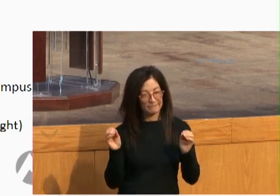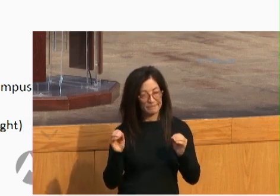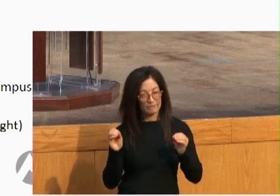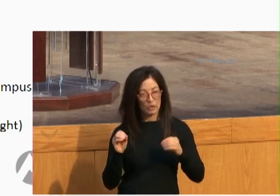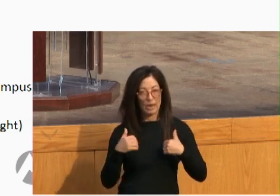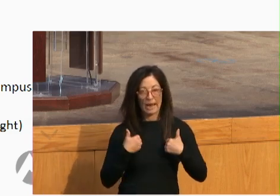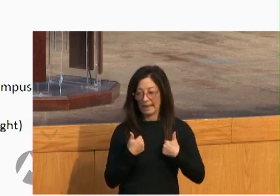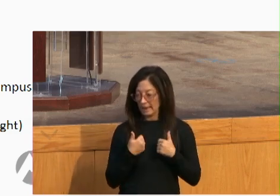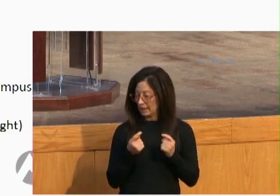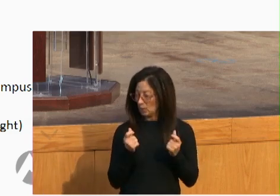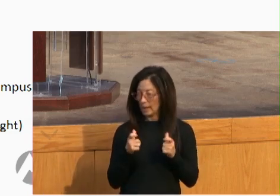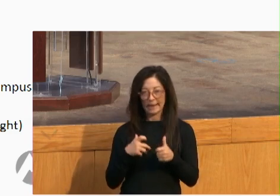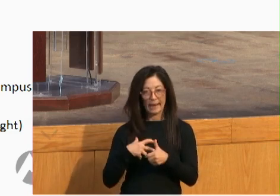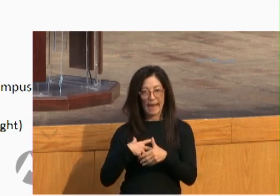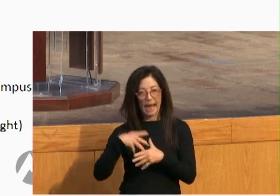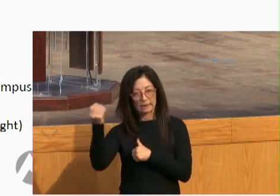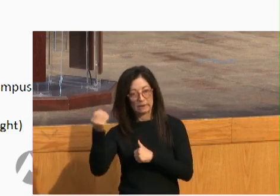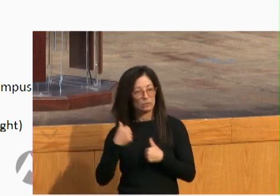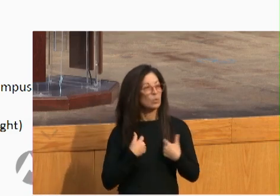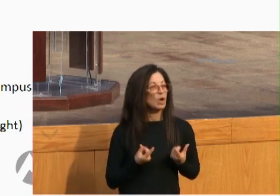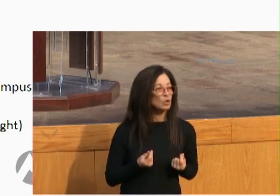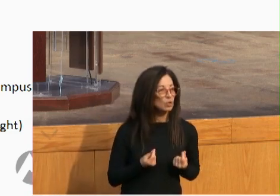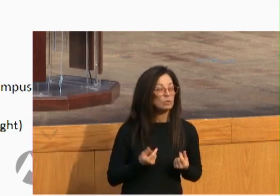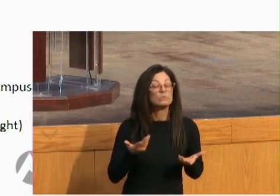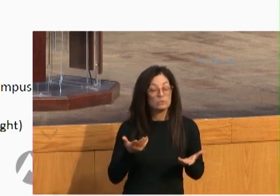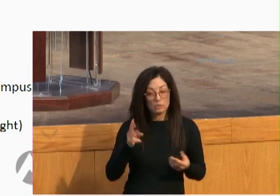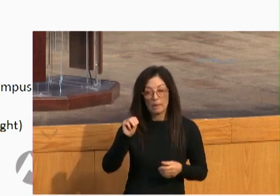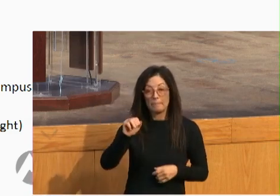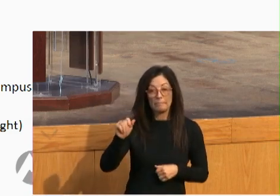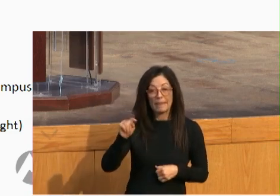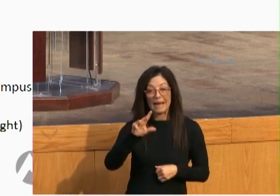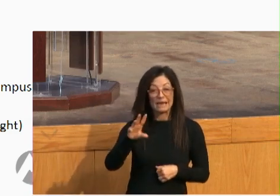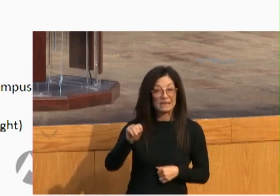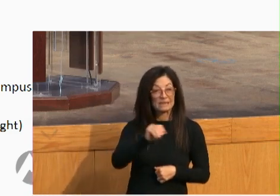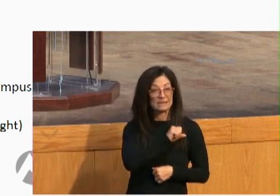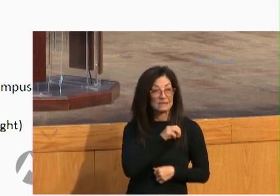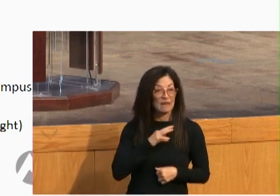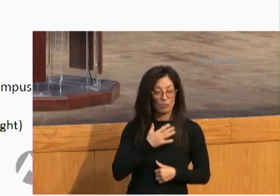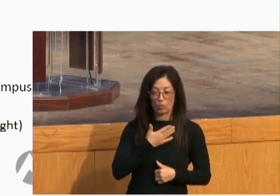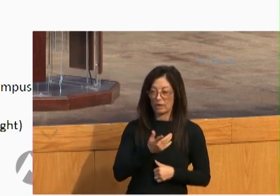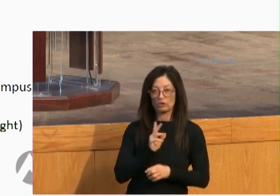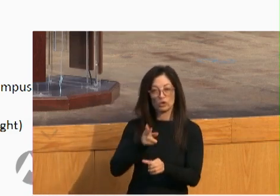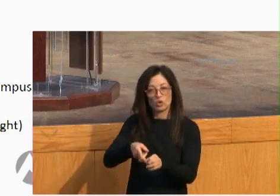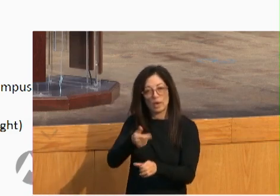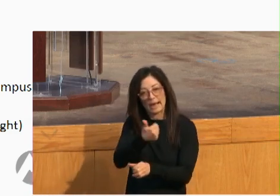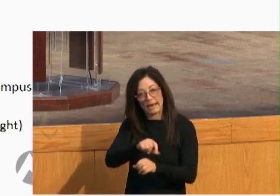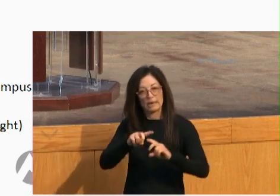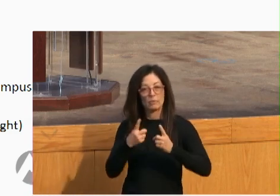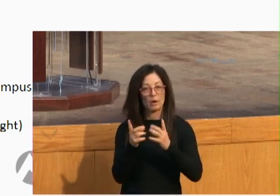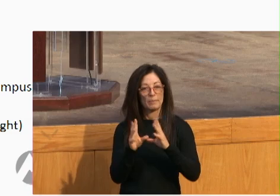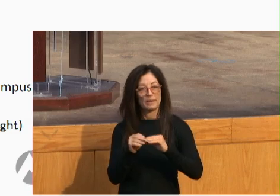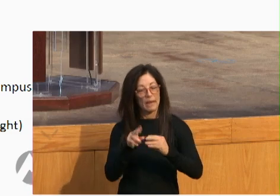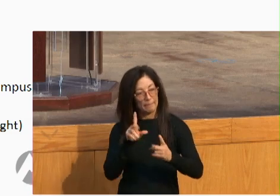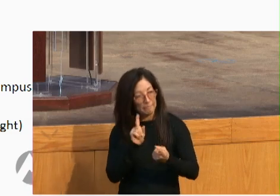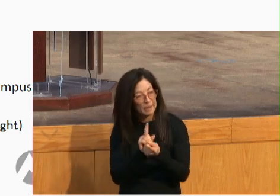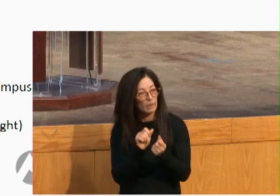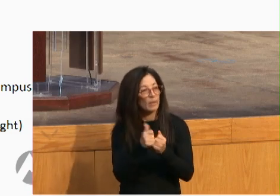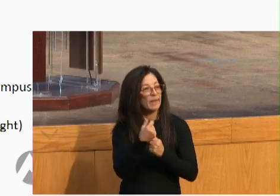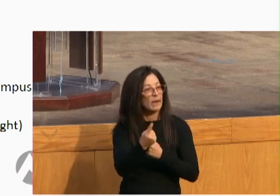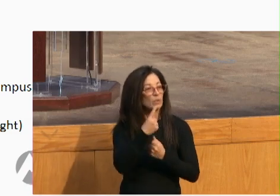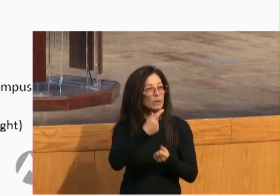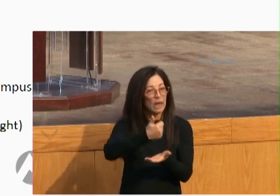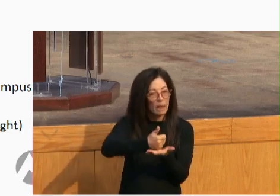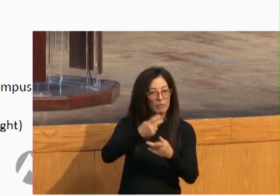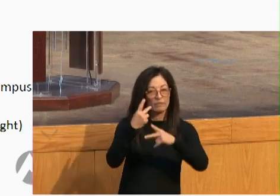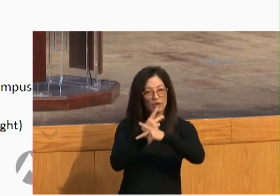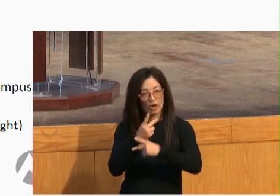immediate exit. What do I do? So Matt and his staff are willing to go to any department meetings, meet with anyone to help you guys figure this kind of